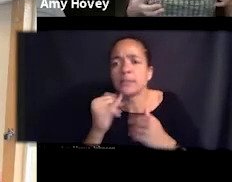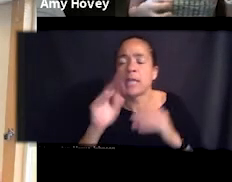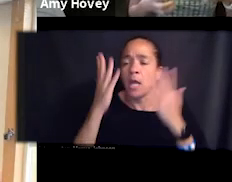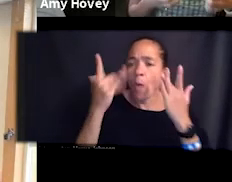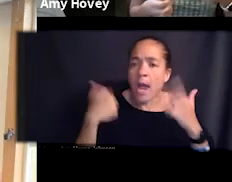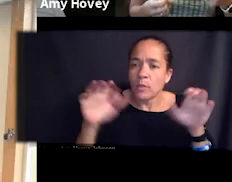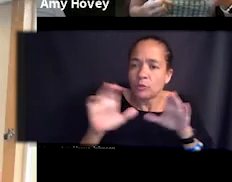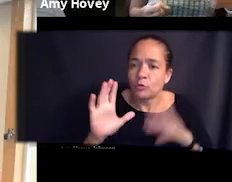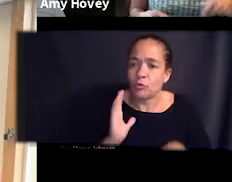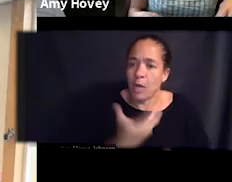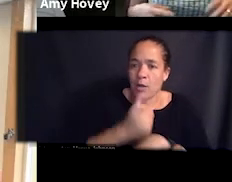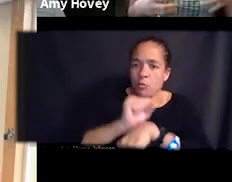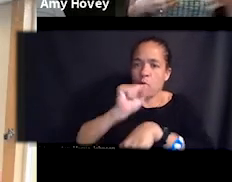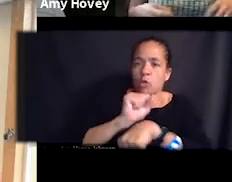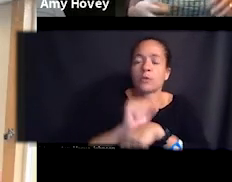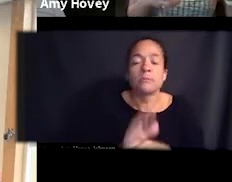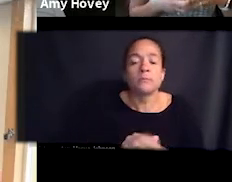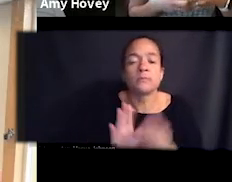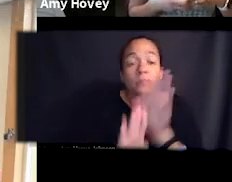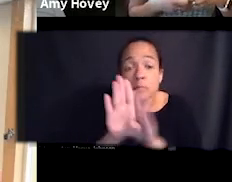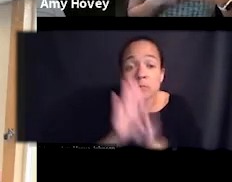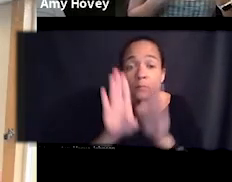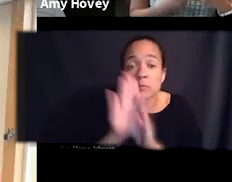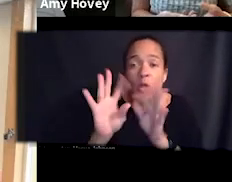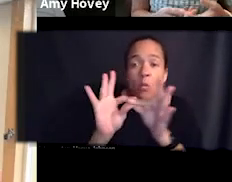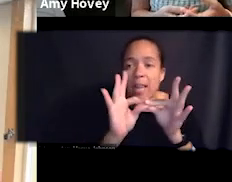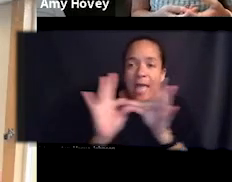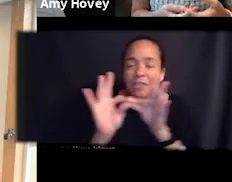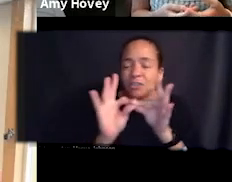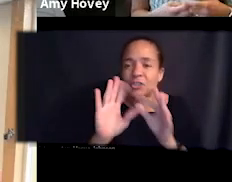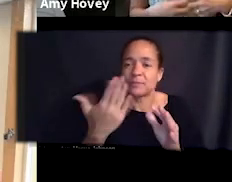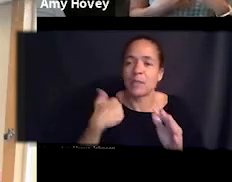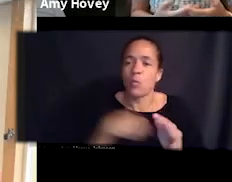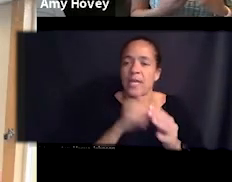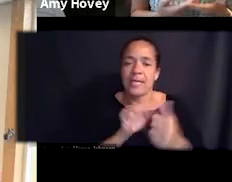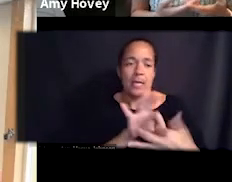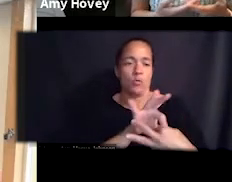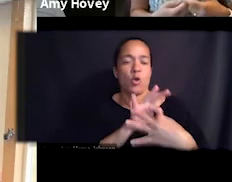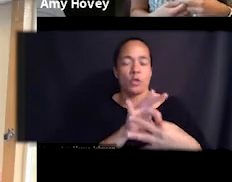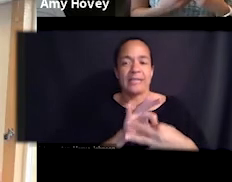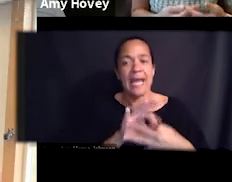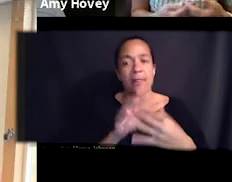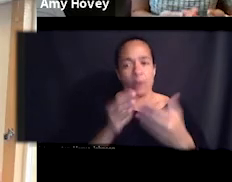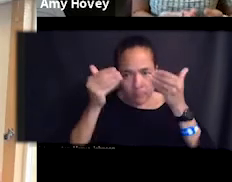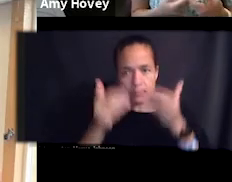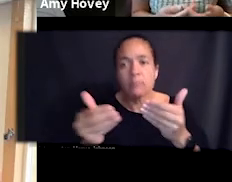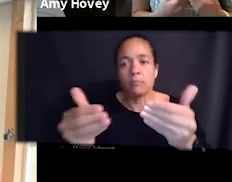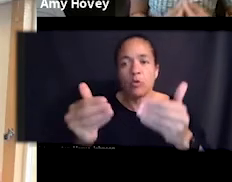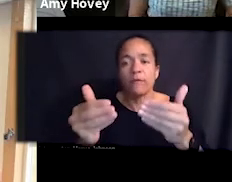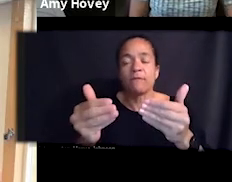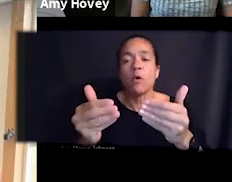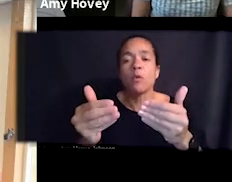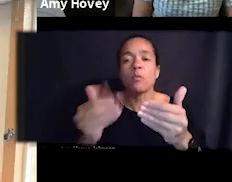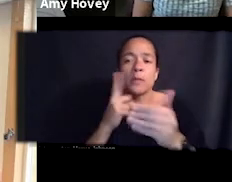be able to kind of create relationships so we could work together moving forward to make Flint a better place to